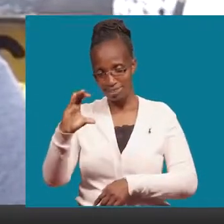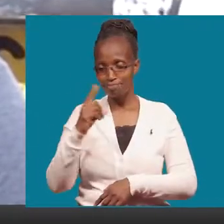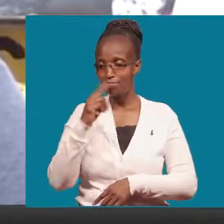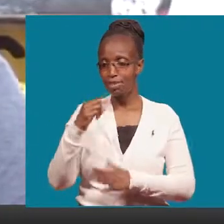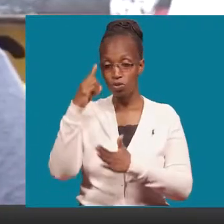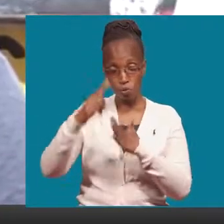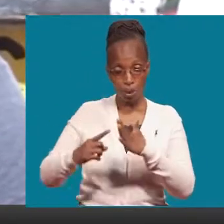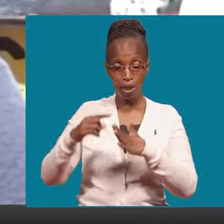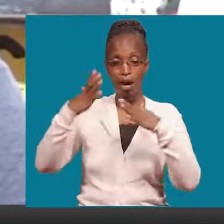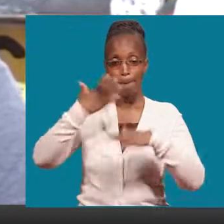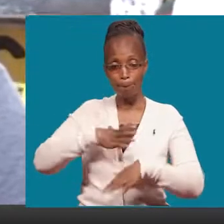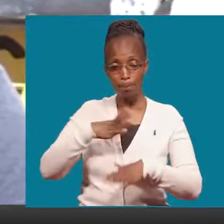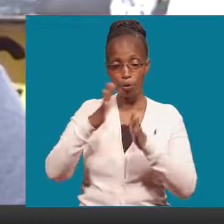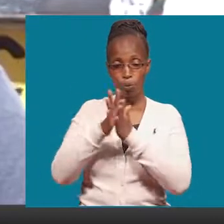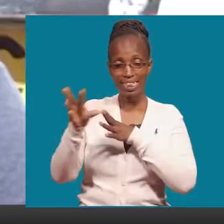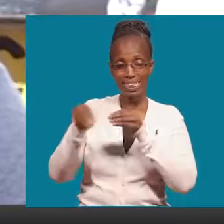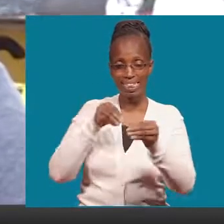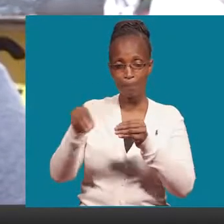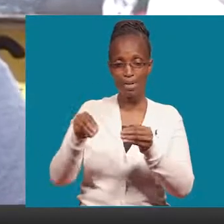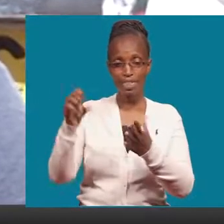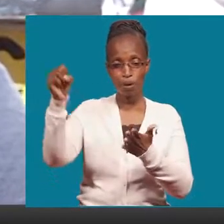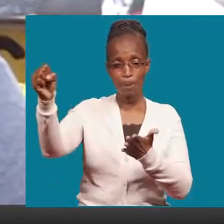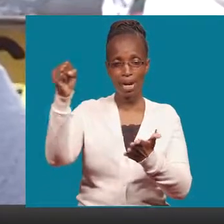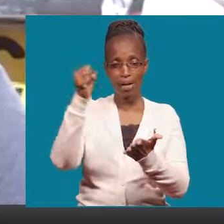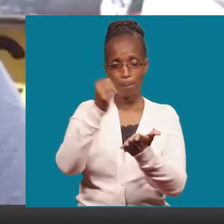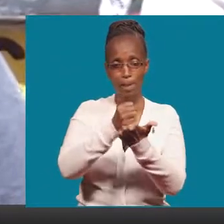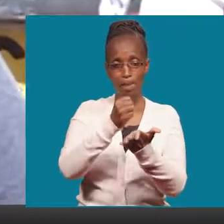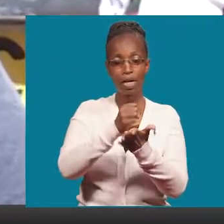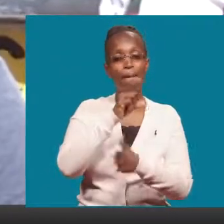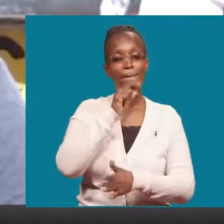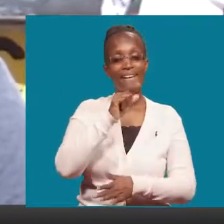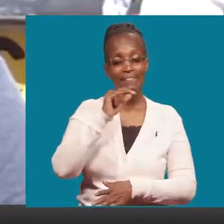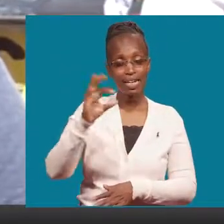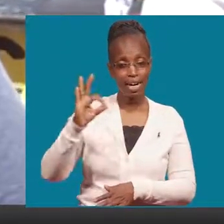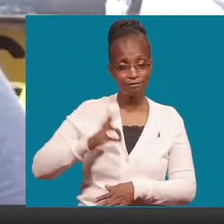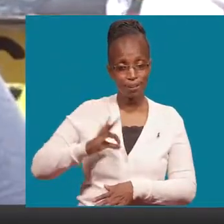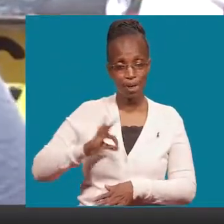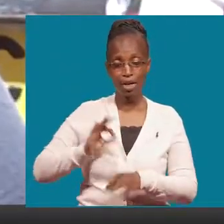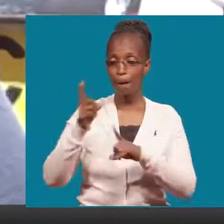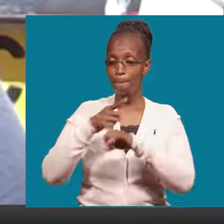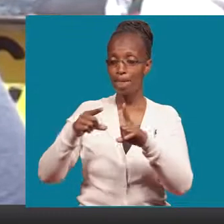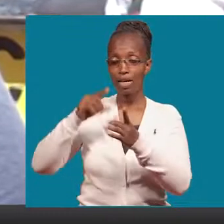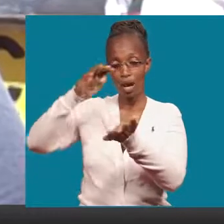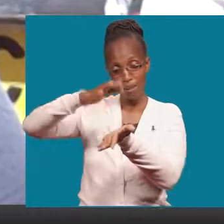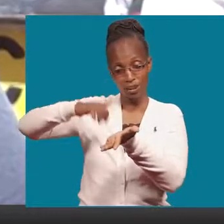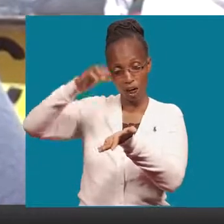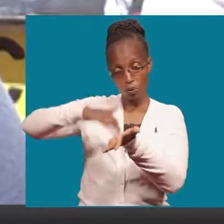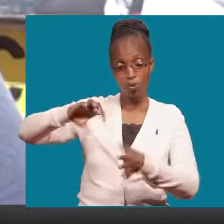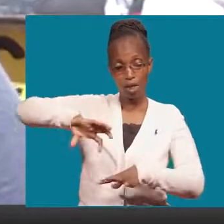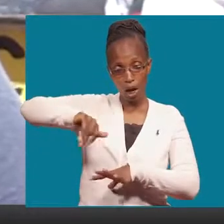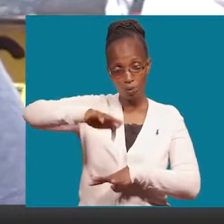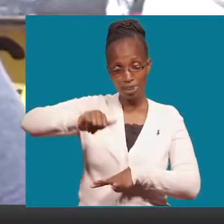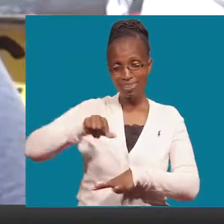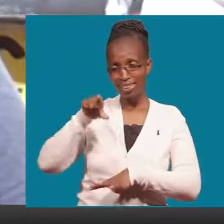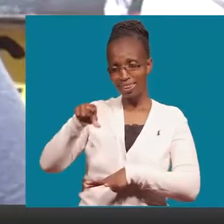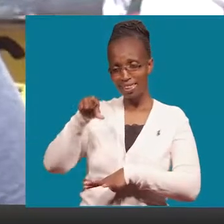act 171 1C in a summer persons with disability to be nominated